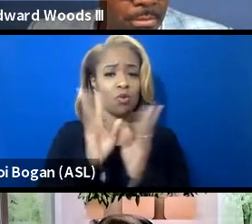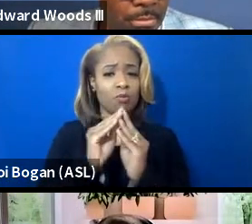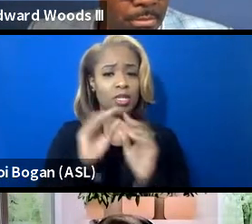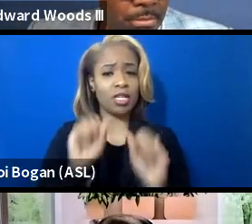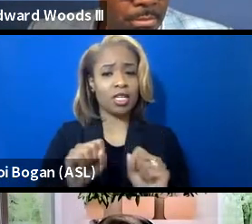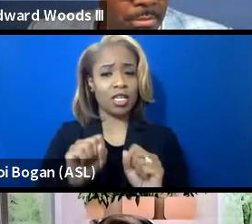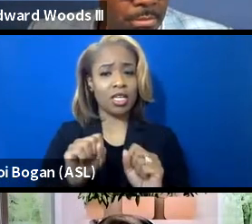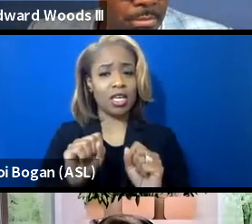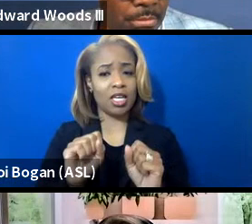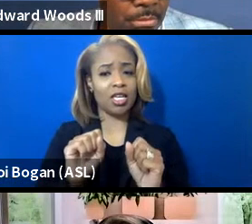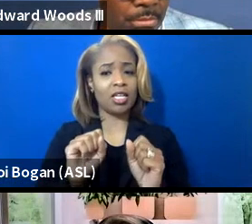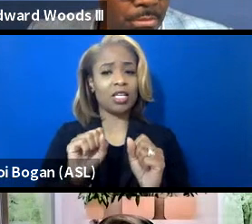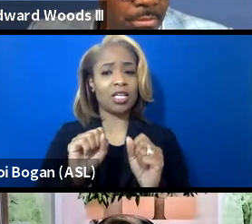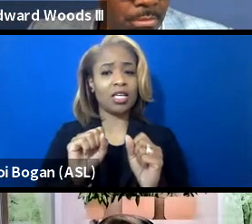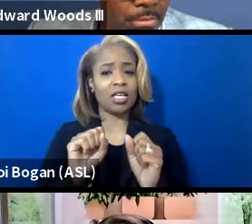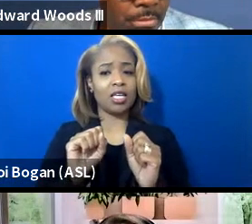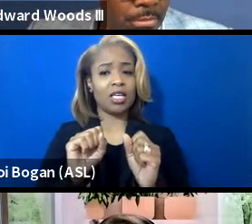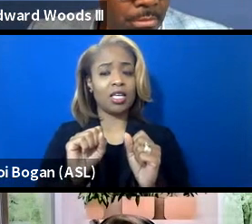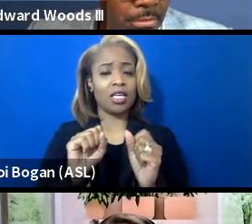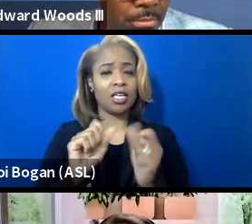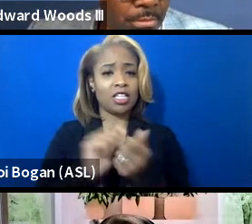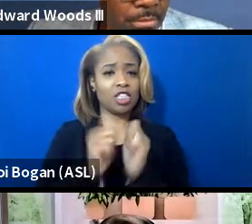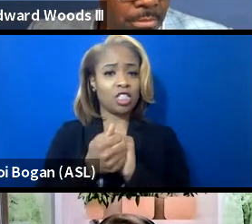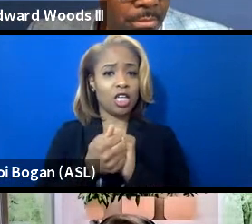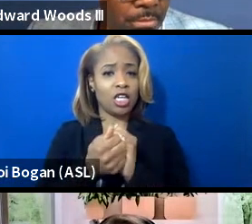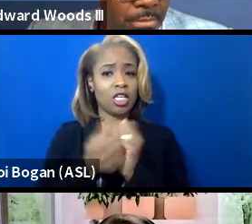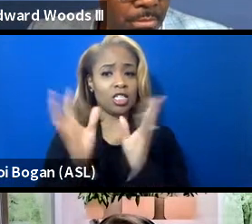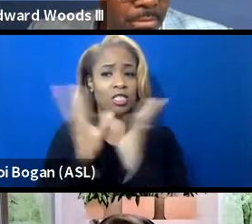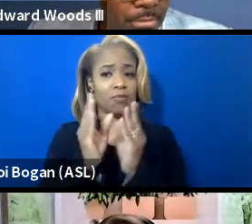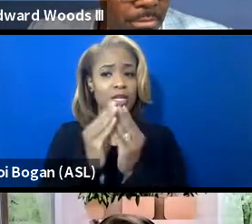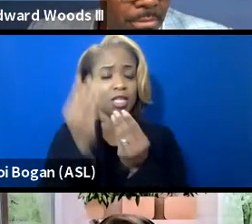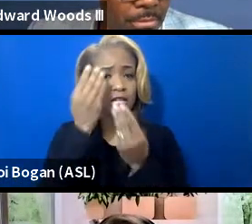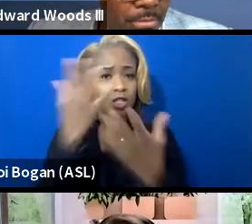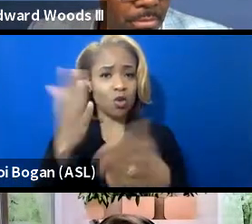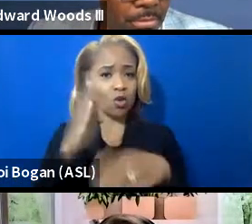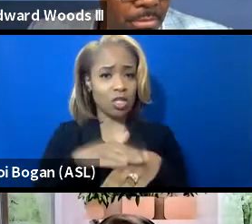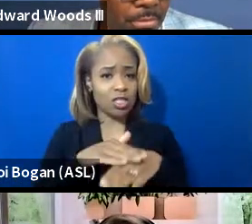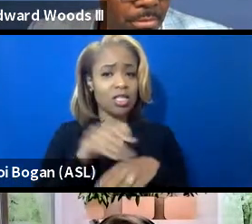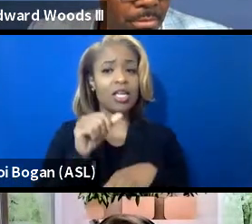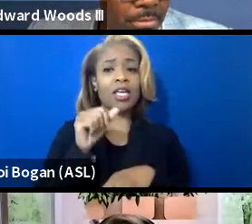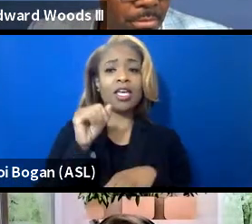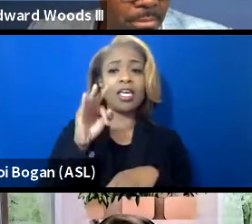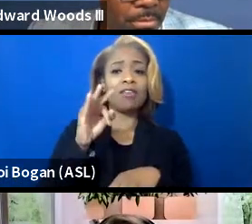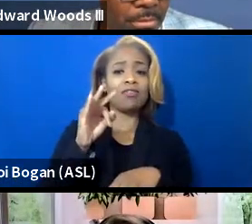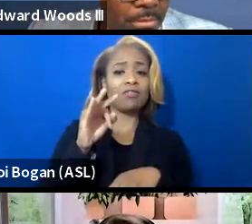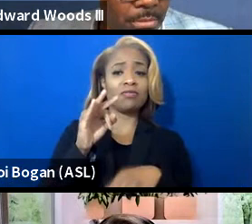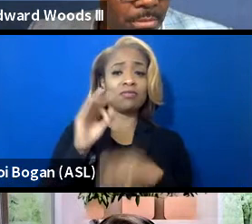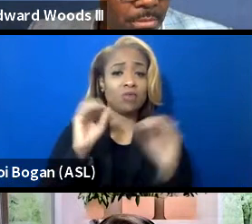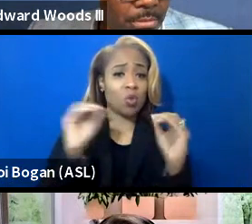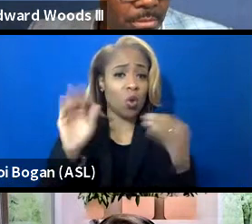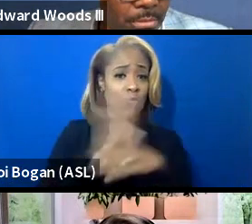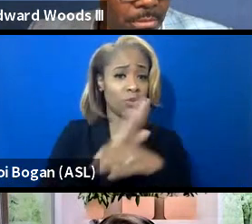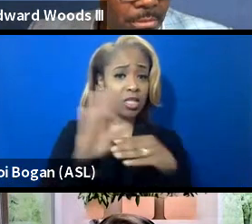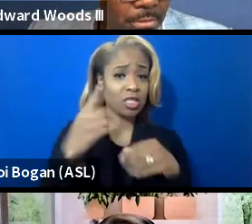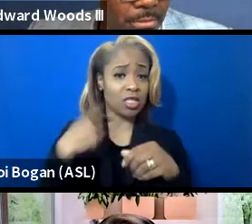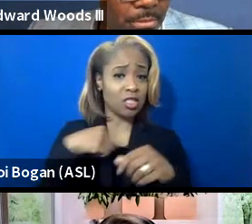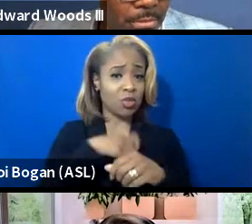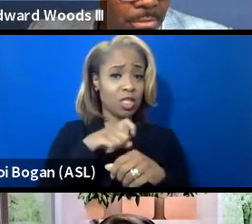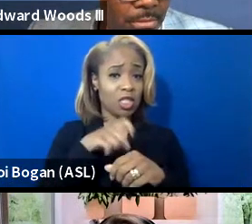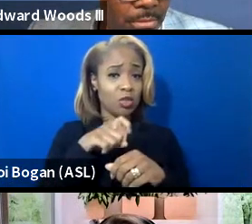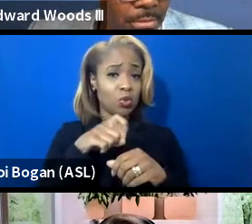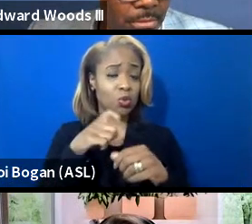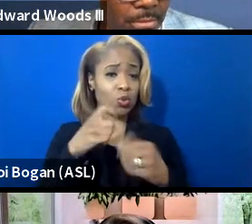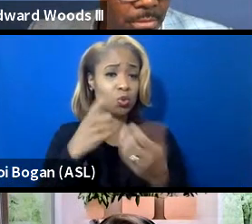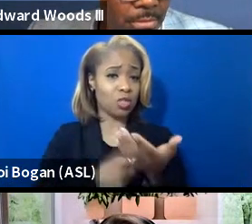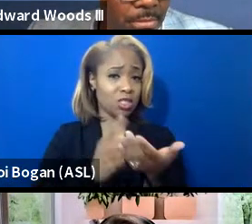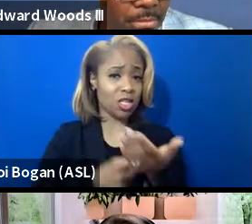always amend a meeting notice. If we see a meeting that isn't needed, if we don't have any business to conduct, a meeting can